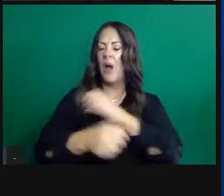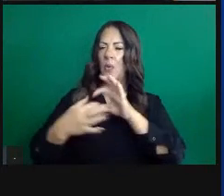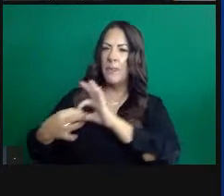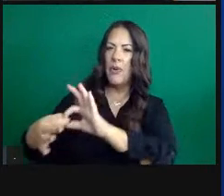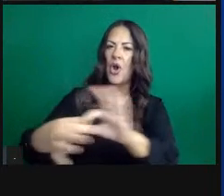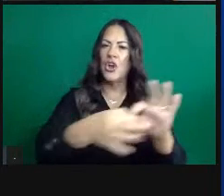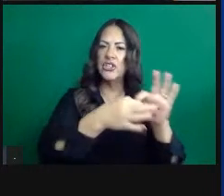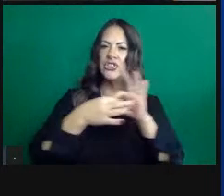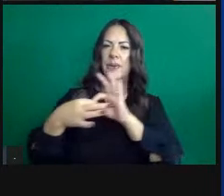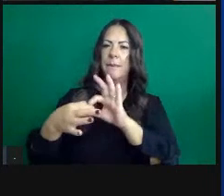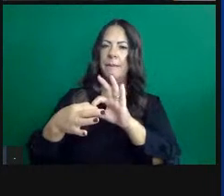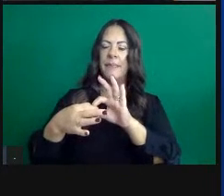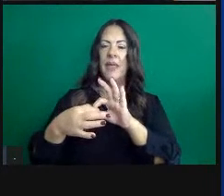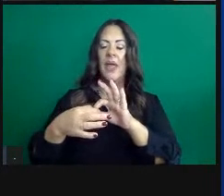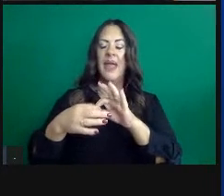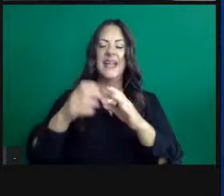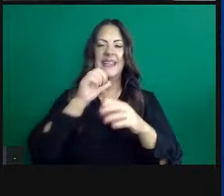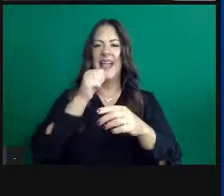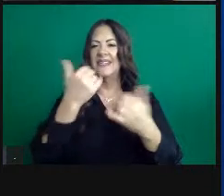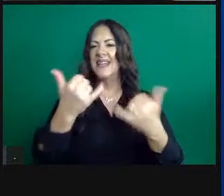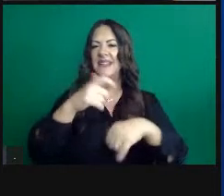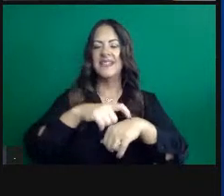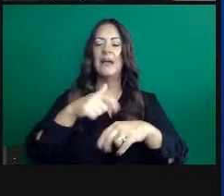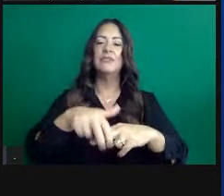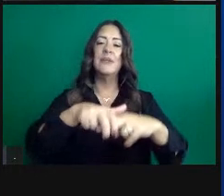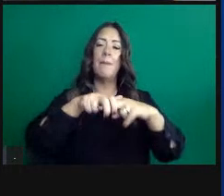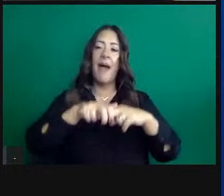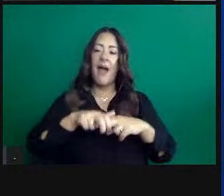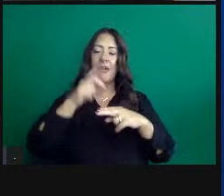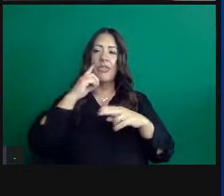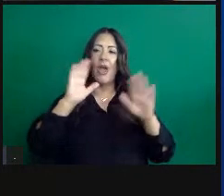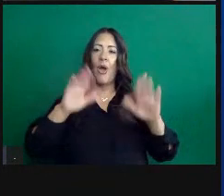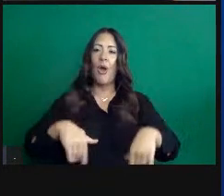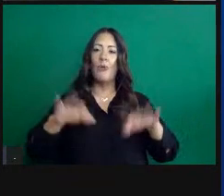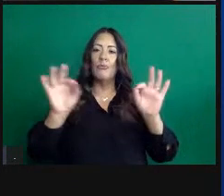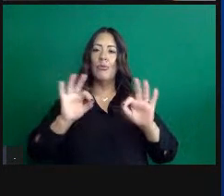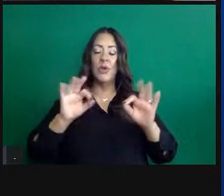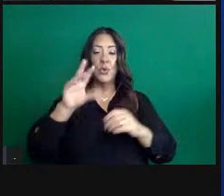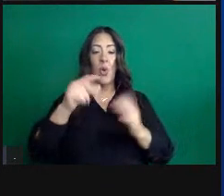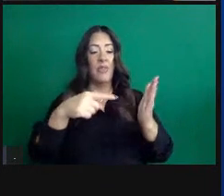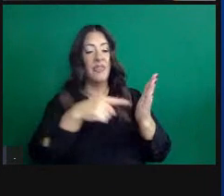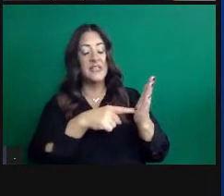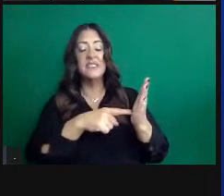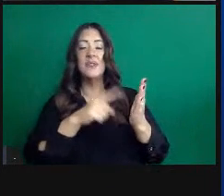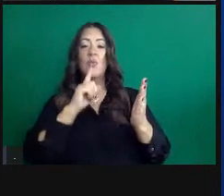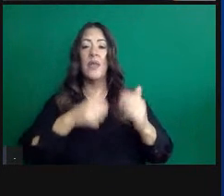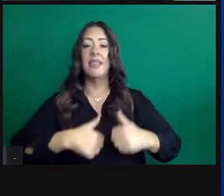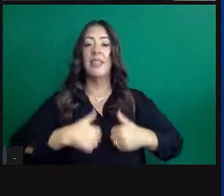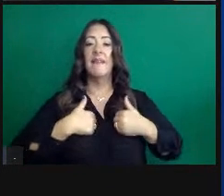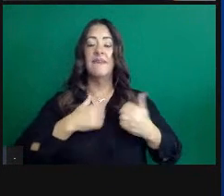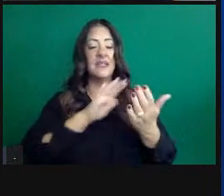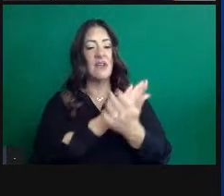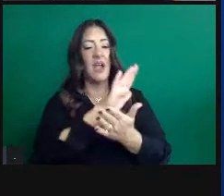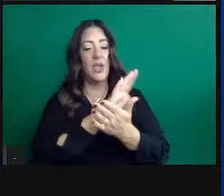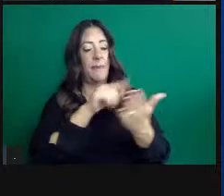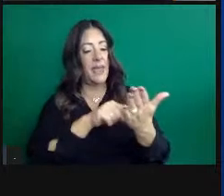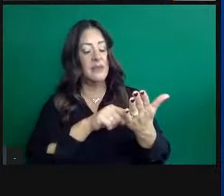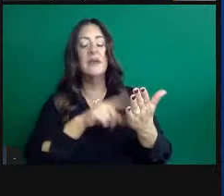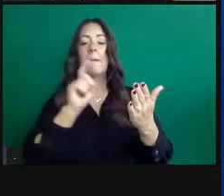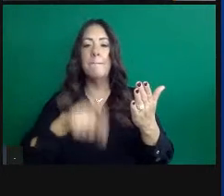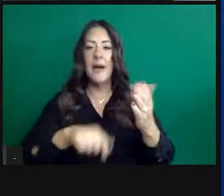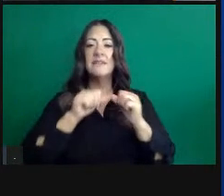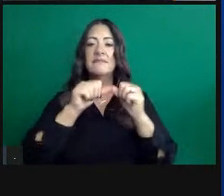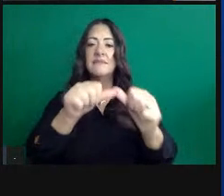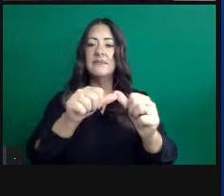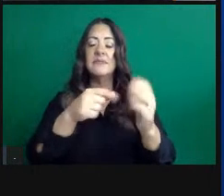to rest on our laurels. This is a document that will live. This is one that will be used